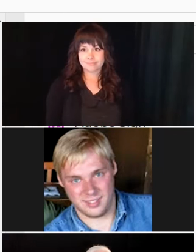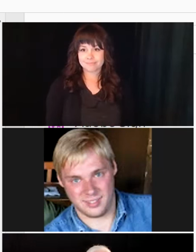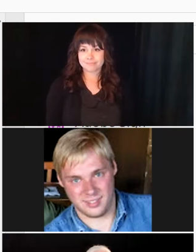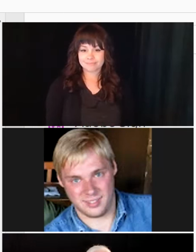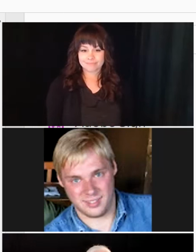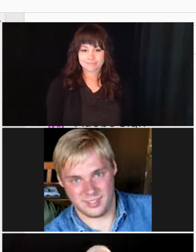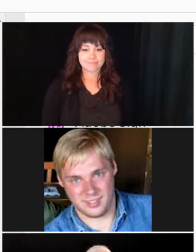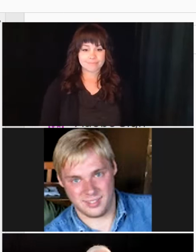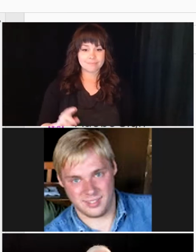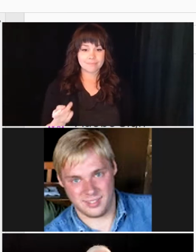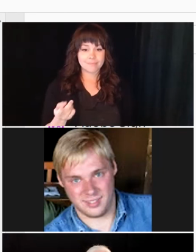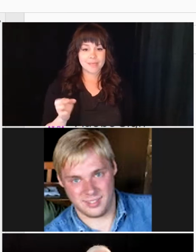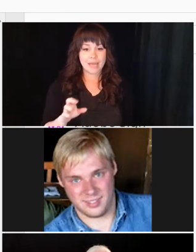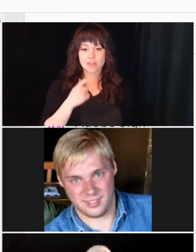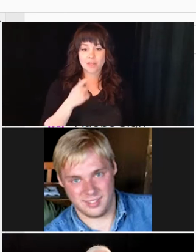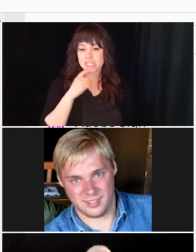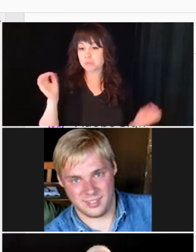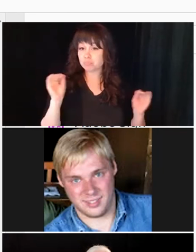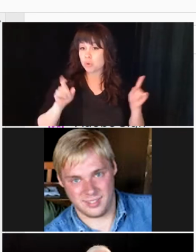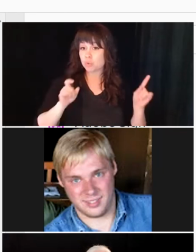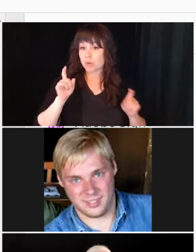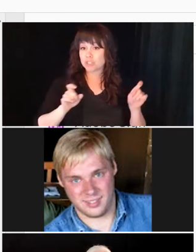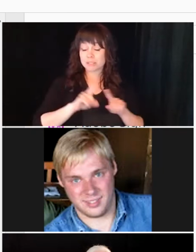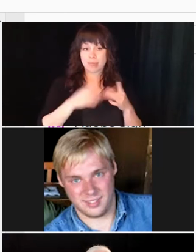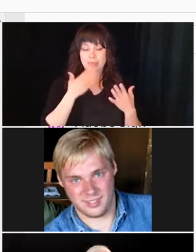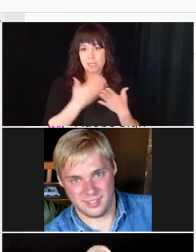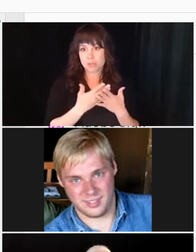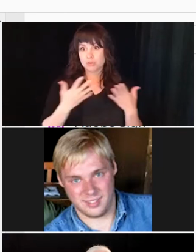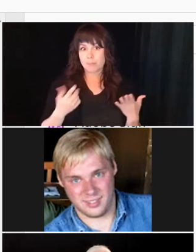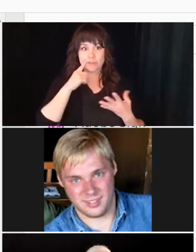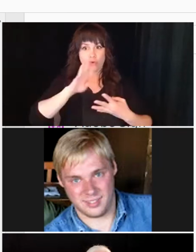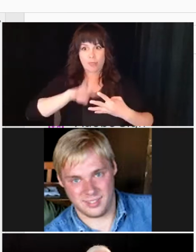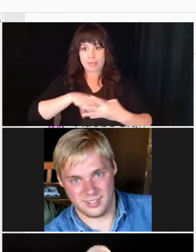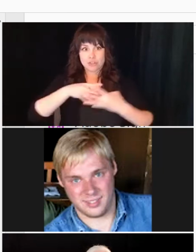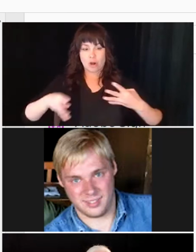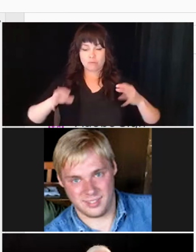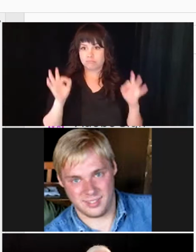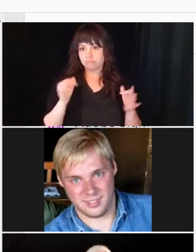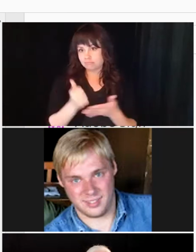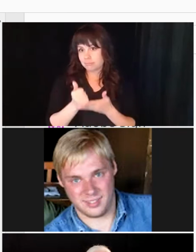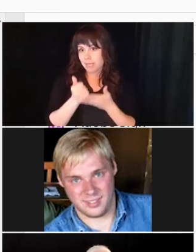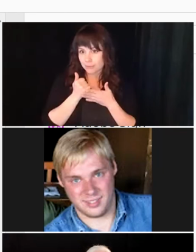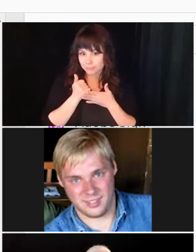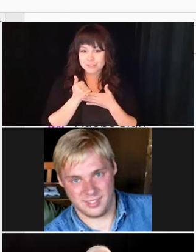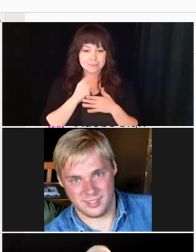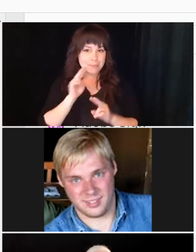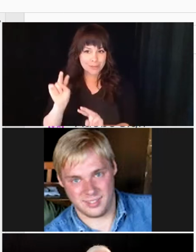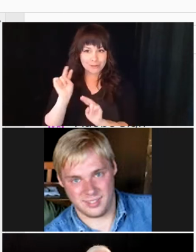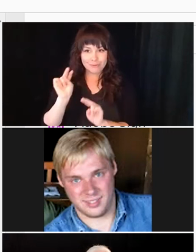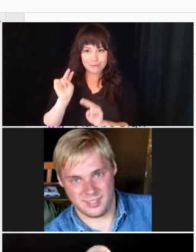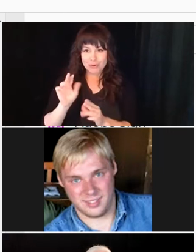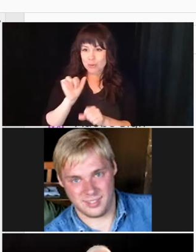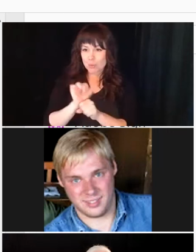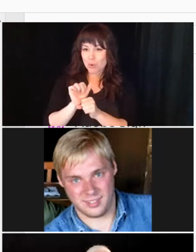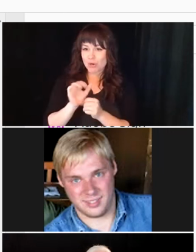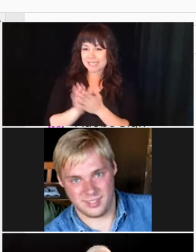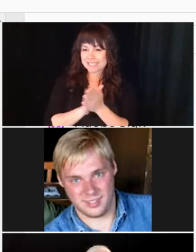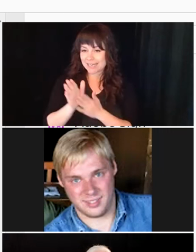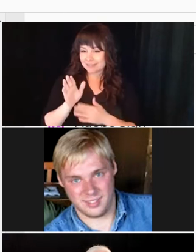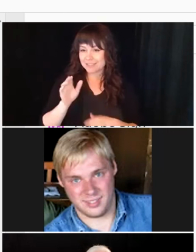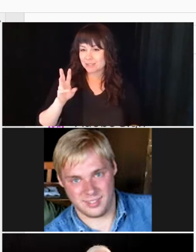Heather Carroll says, no questions for me, but thank you so much for the chart. It's very helpful. Looking forward to the Work Incentives webinar. Sounds very helpful as well. Yeah,